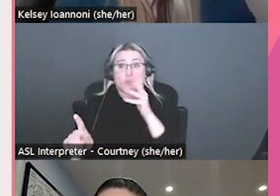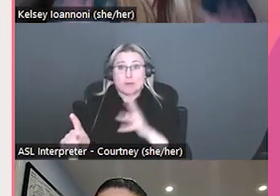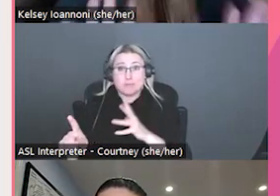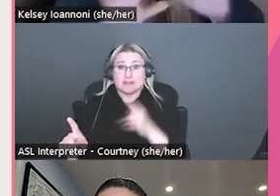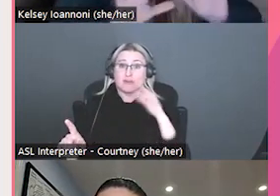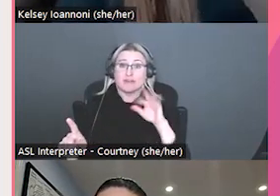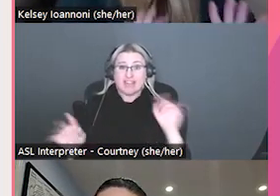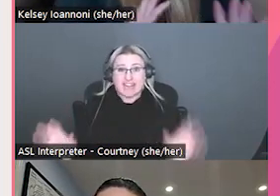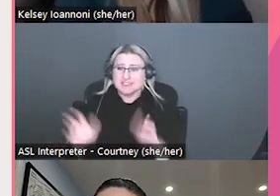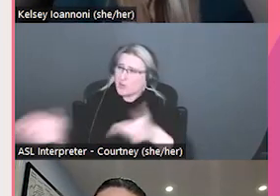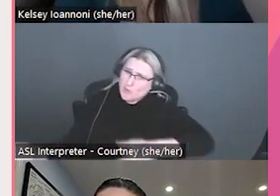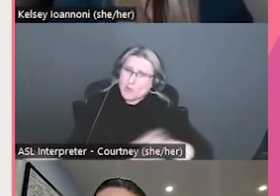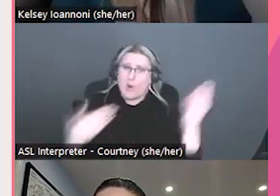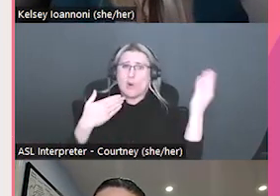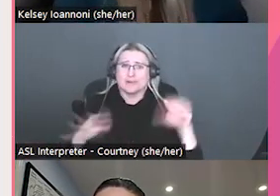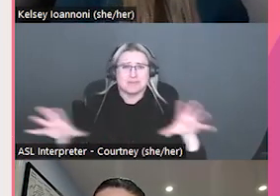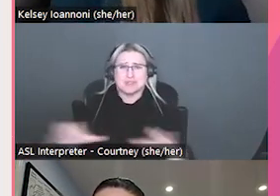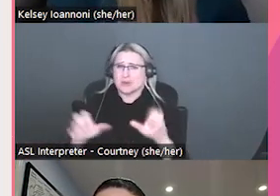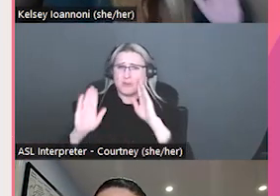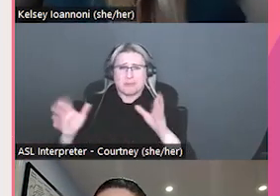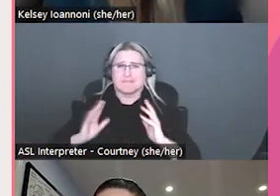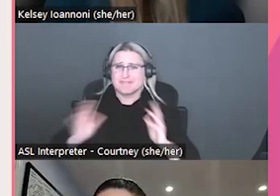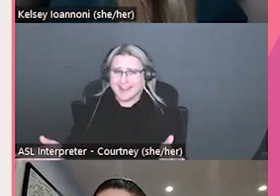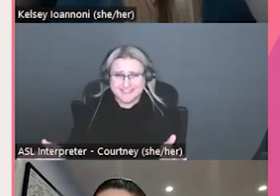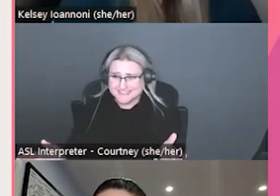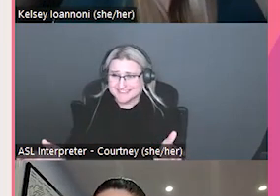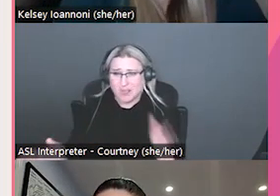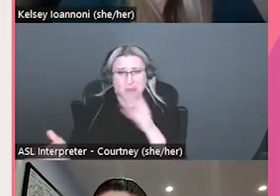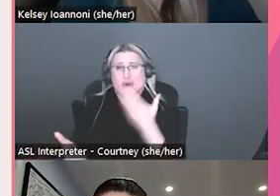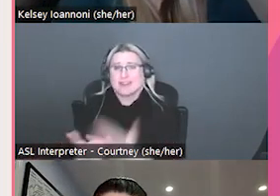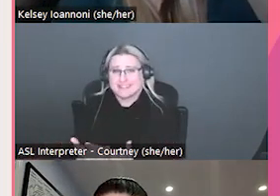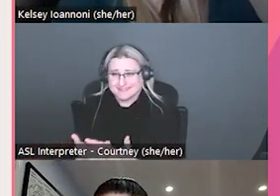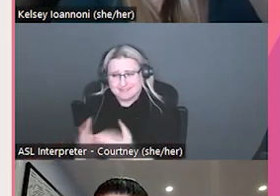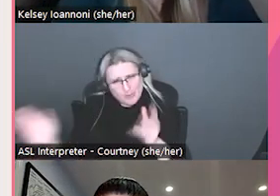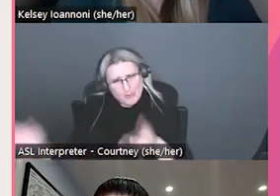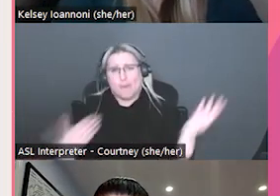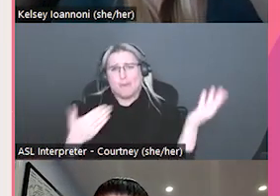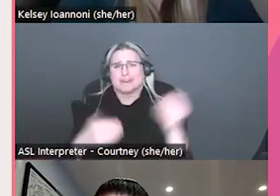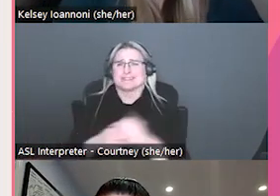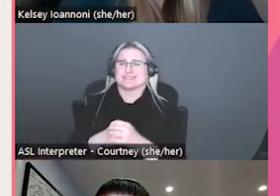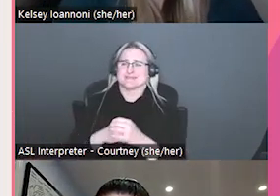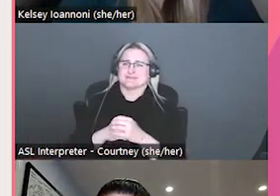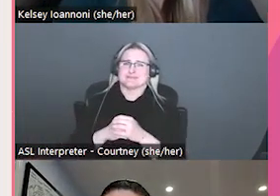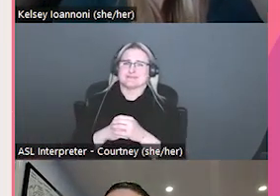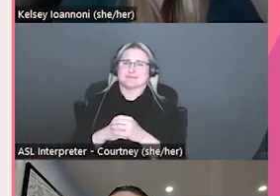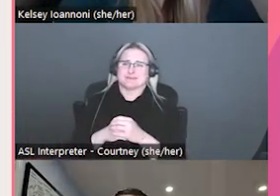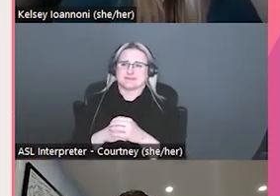spaces, just go get the massage, you're going to be okay. It'll be good. Or other forms